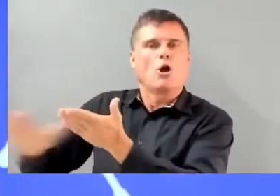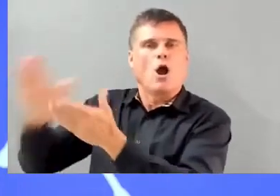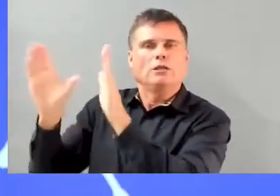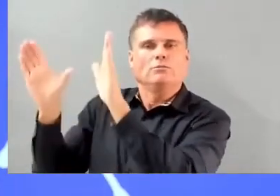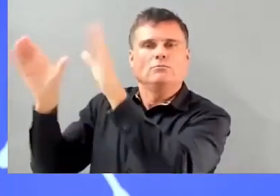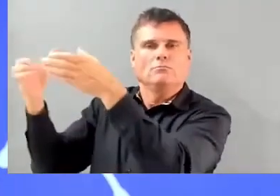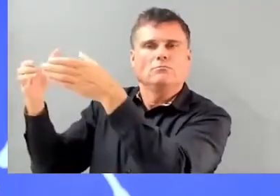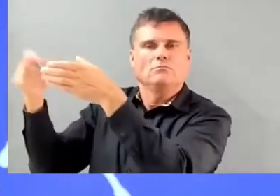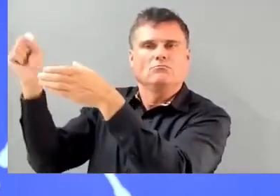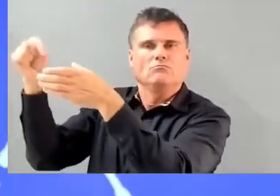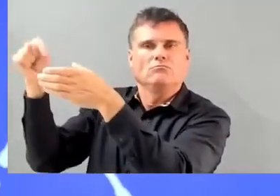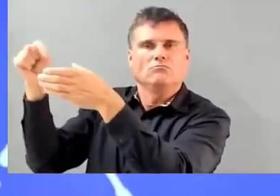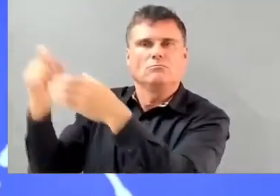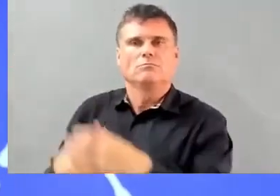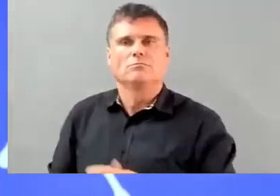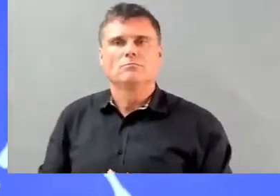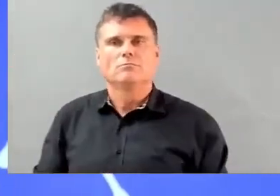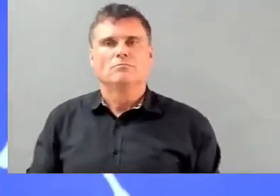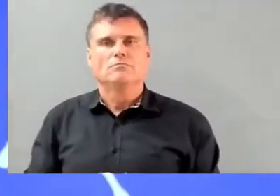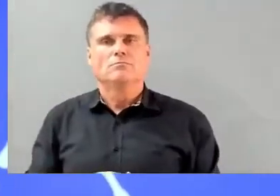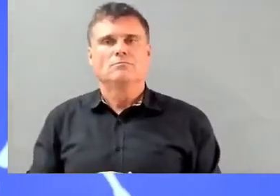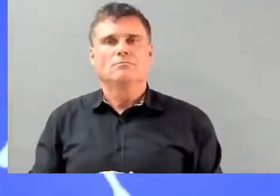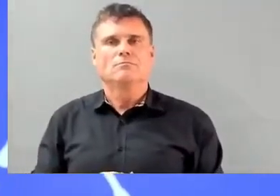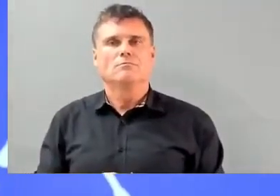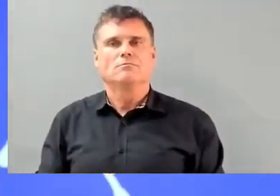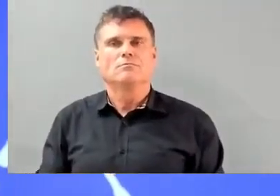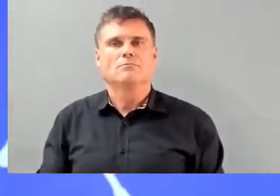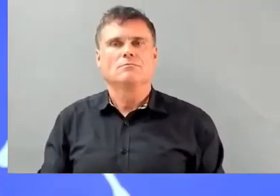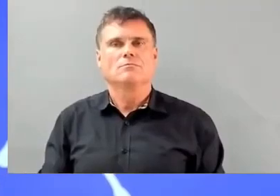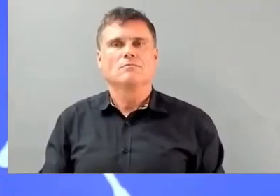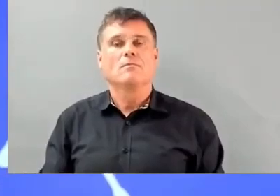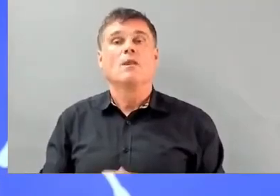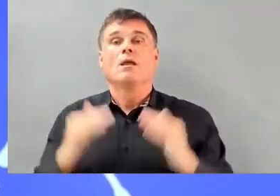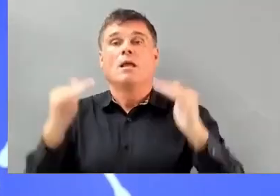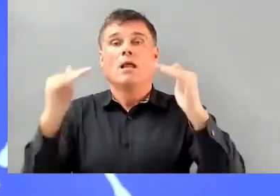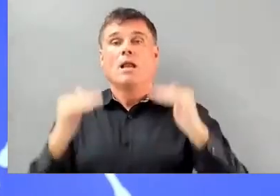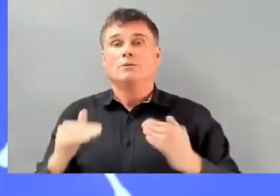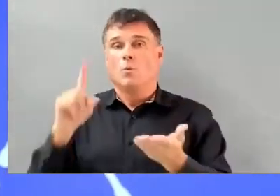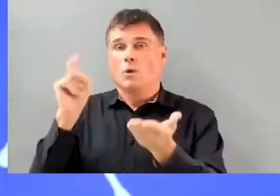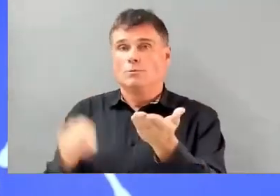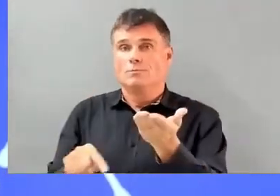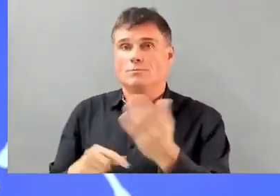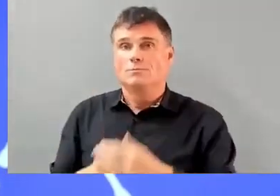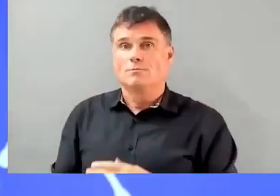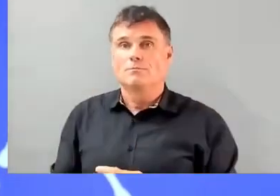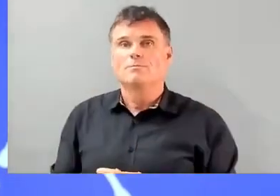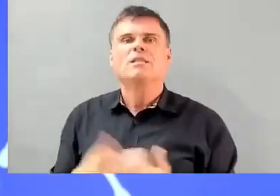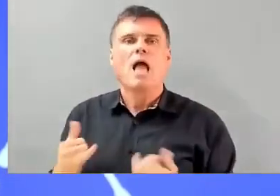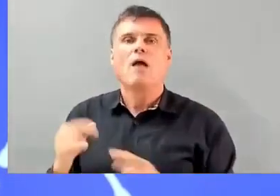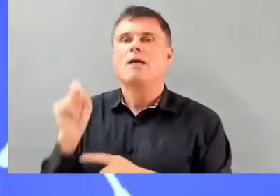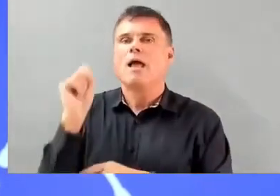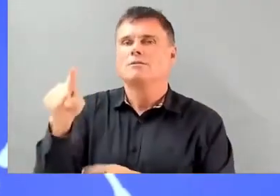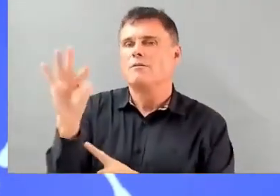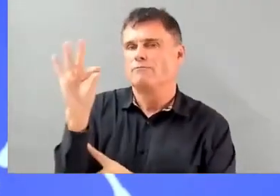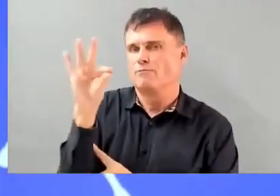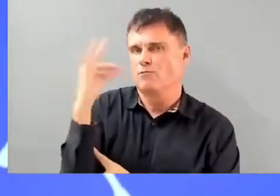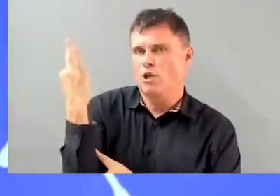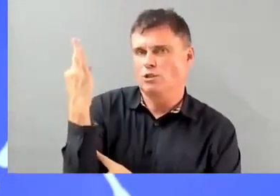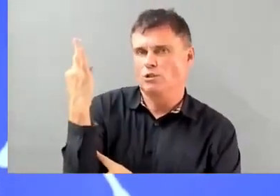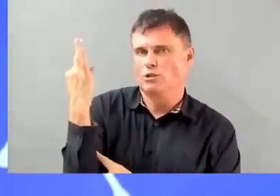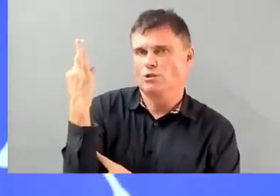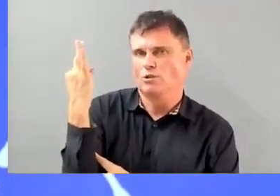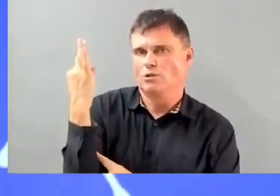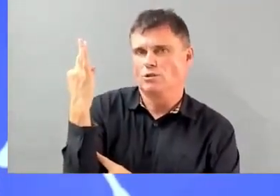The next question is for Catherine Dibb, Radio-Canada. Oui, bonjour. La question sera en français pour Monsieur Dix.